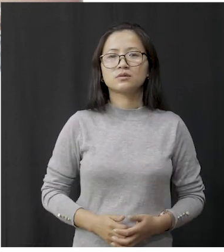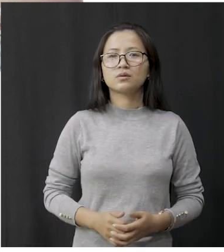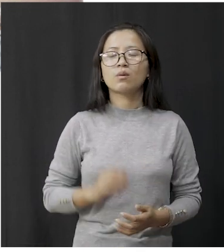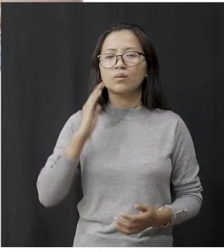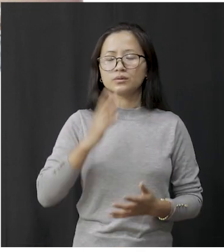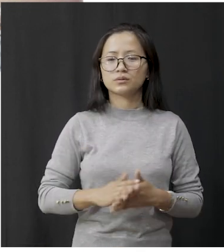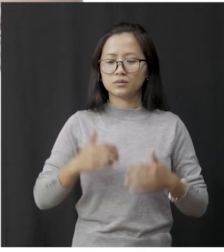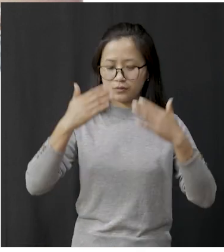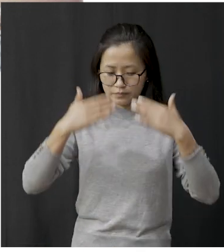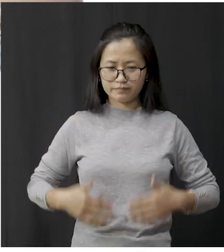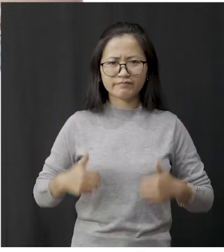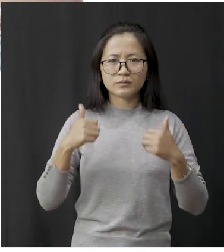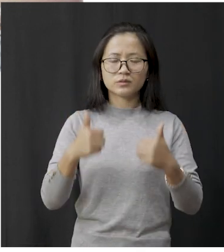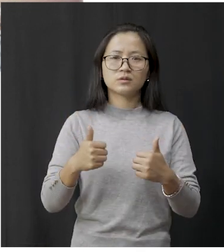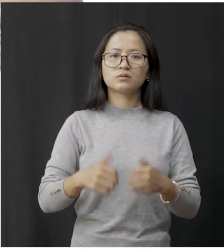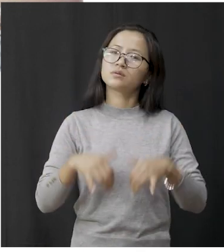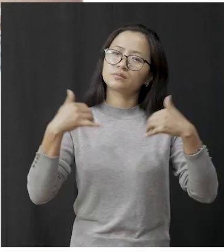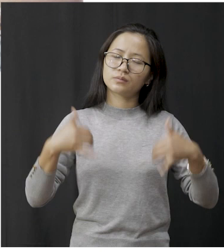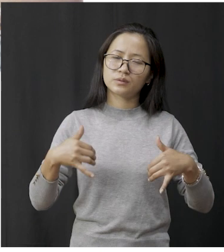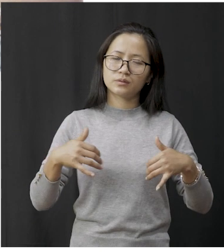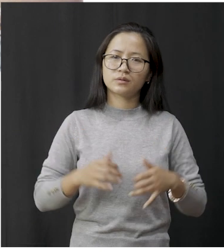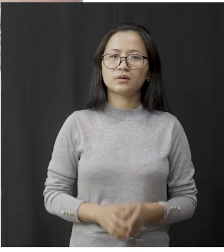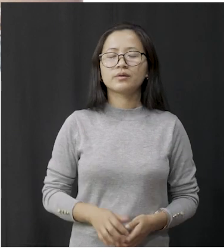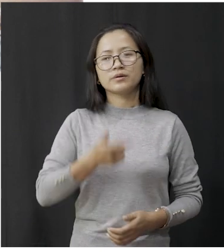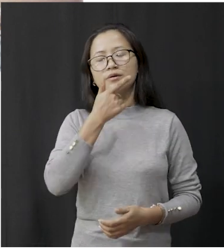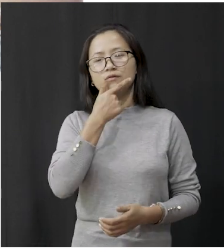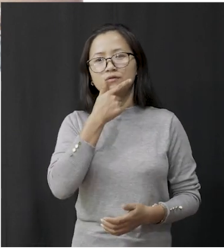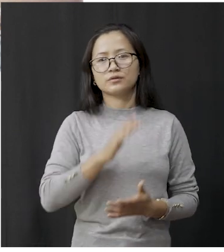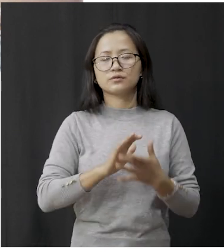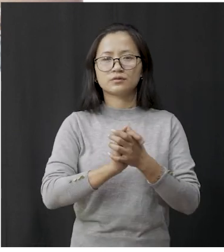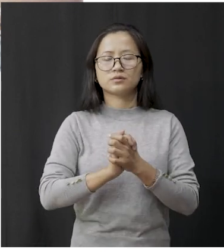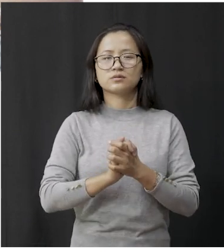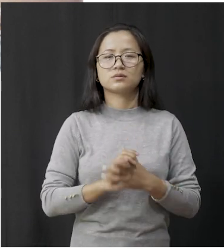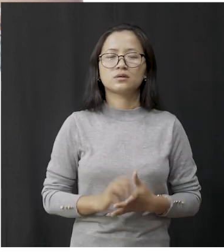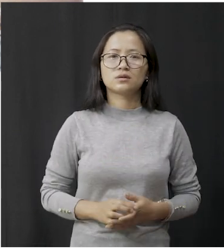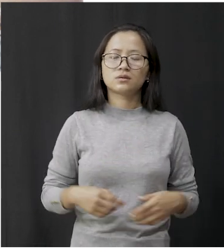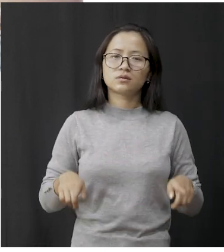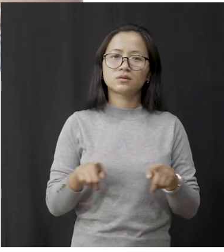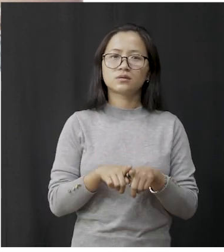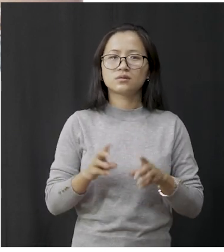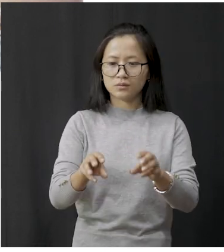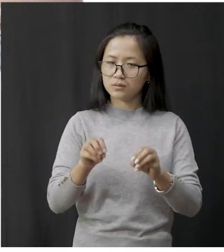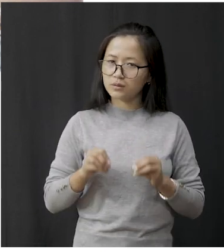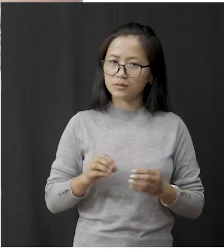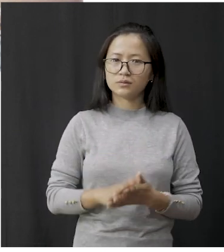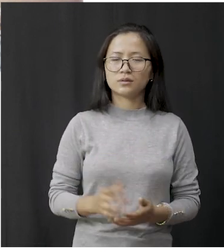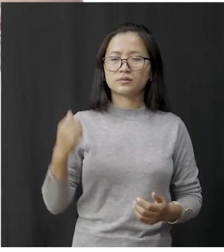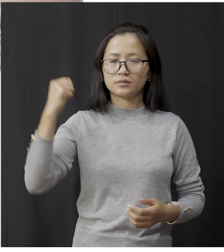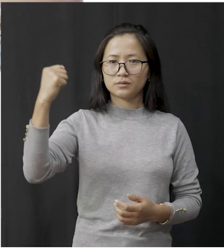stay fit and healthy, we can play, we can have fun with our friends, and we get